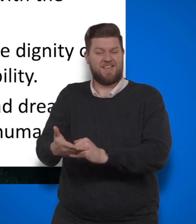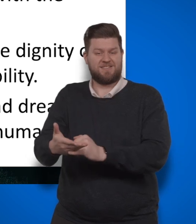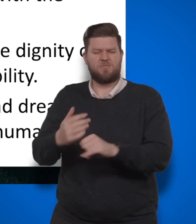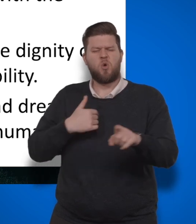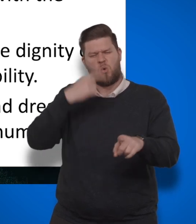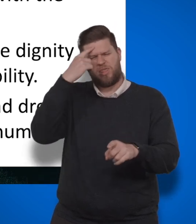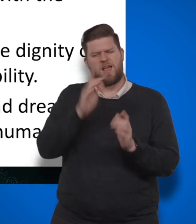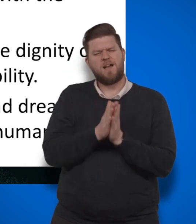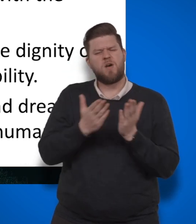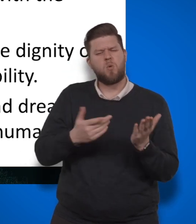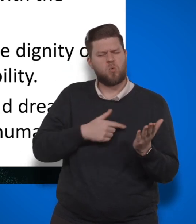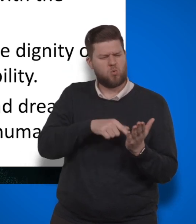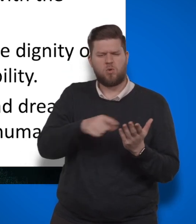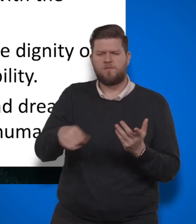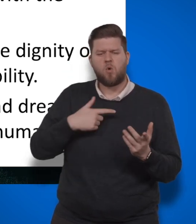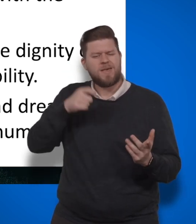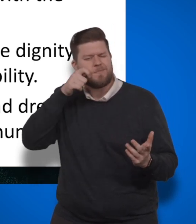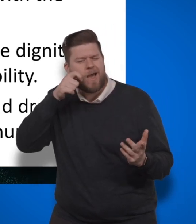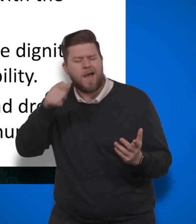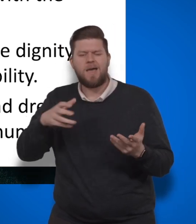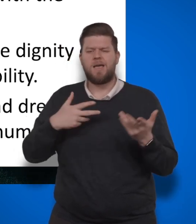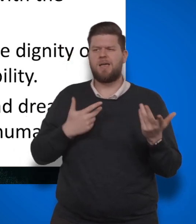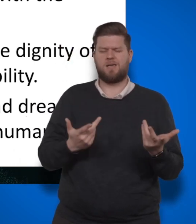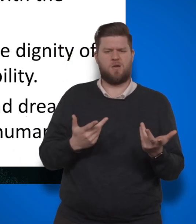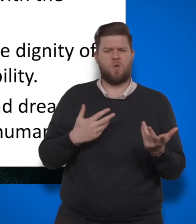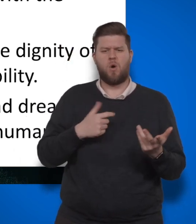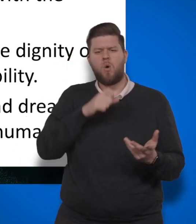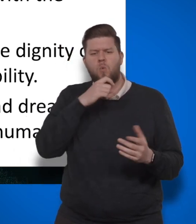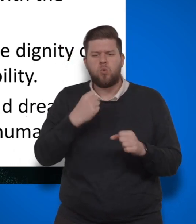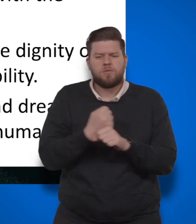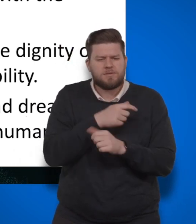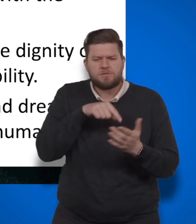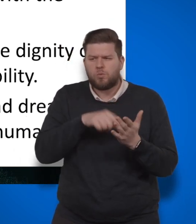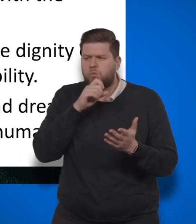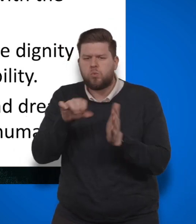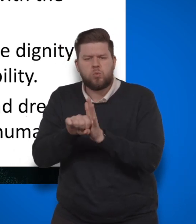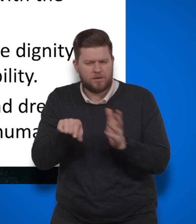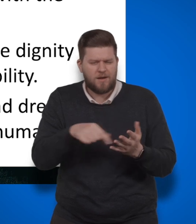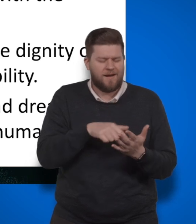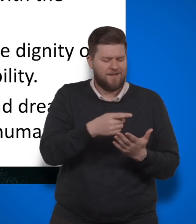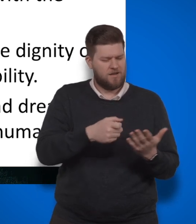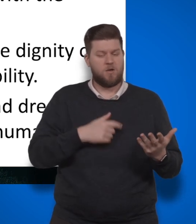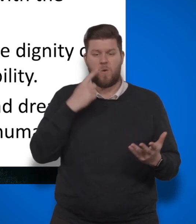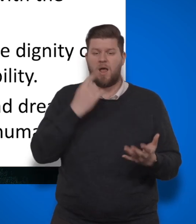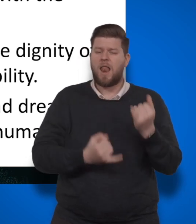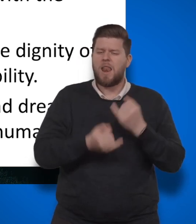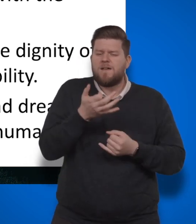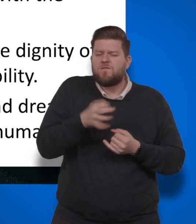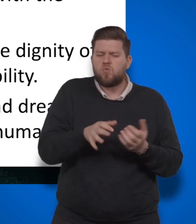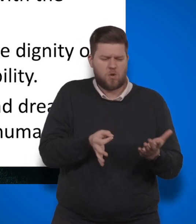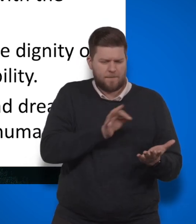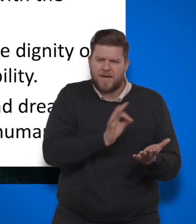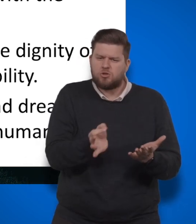detective whodunit. It's only with the final plot twist in those last few pages that you suddenly